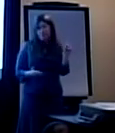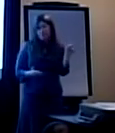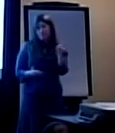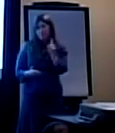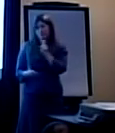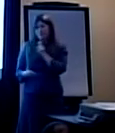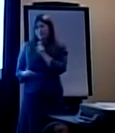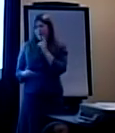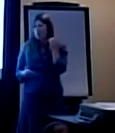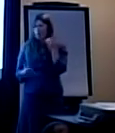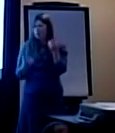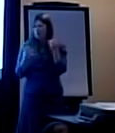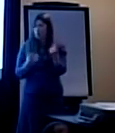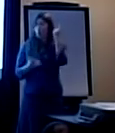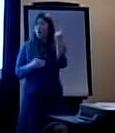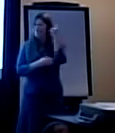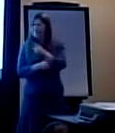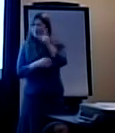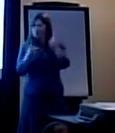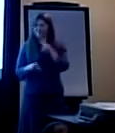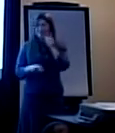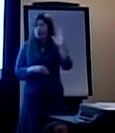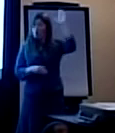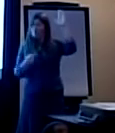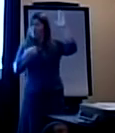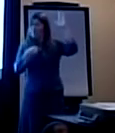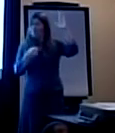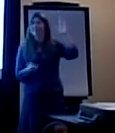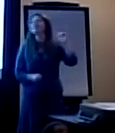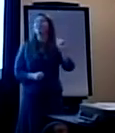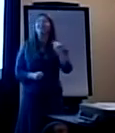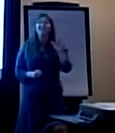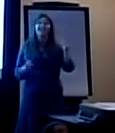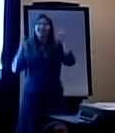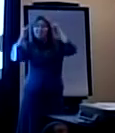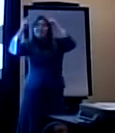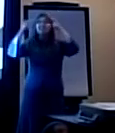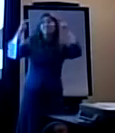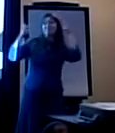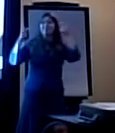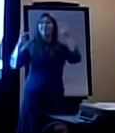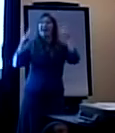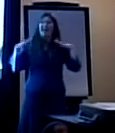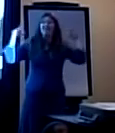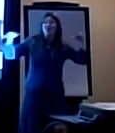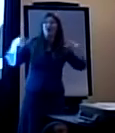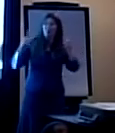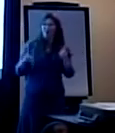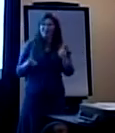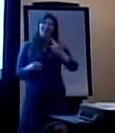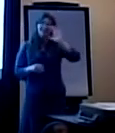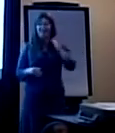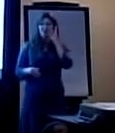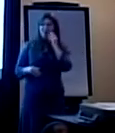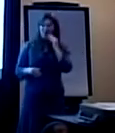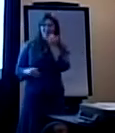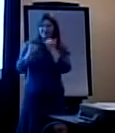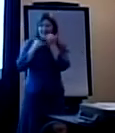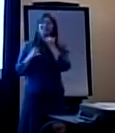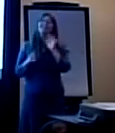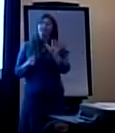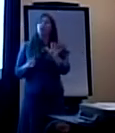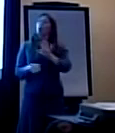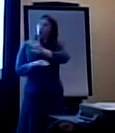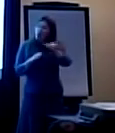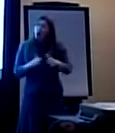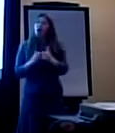I'm always waiting, and one day I'm going to have one person go, I'm perfect. There's someone at the back with this halo, you know. Oh, okay, maybe not you. We all learn by making mistakes. From